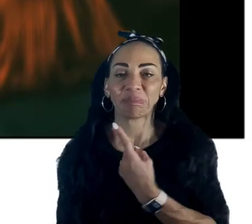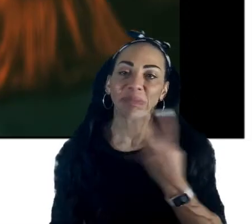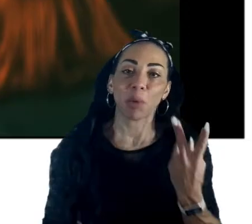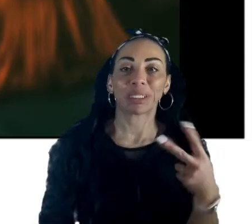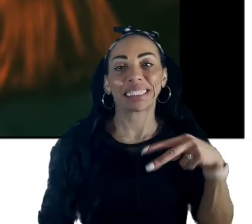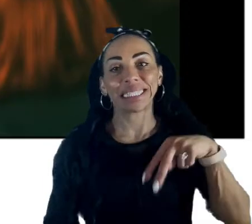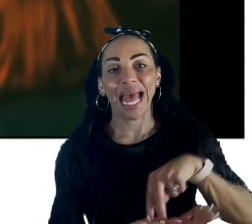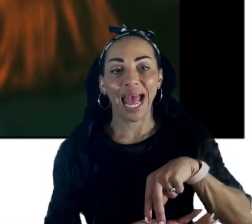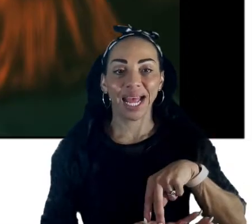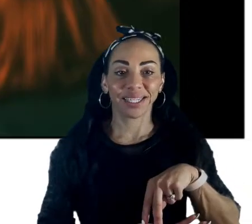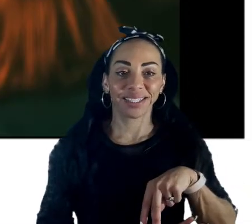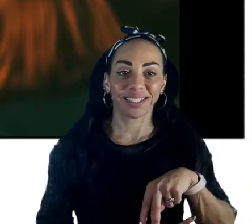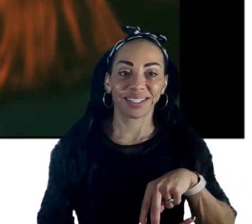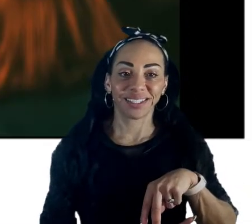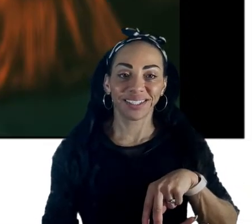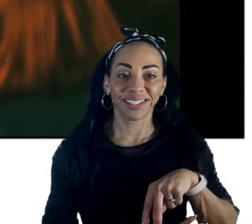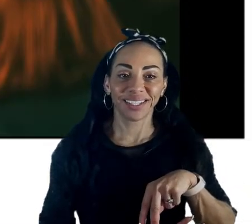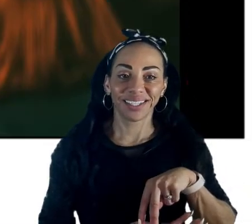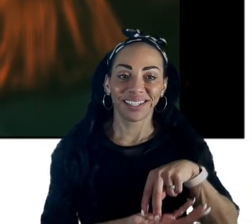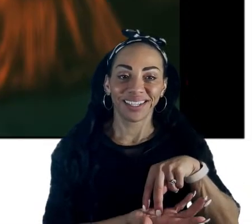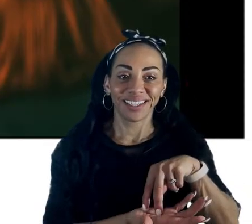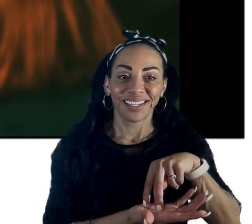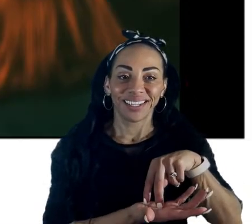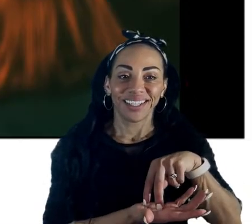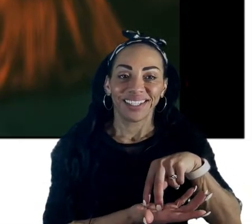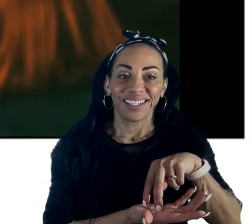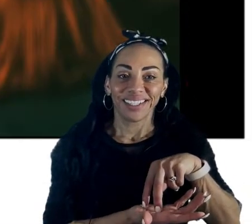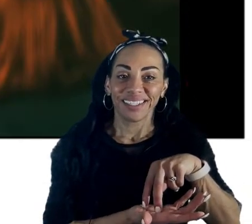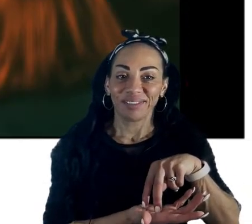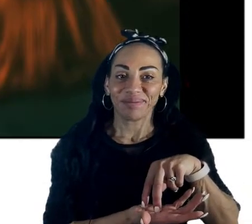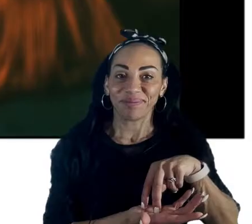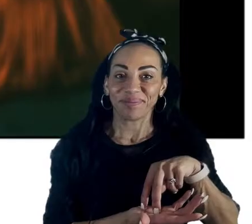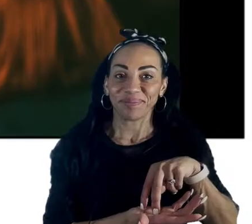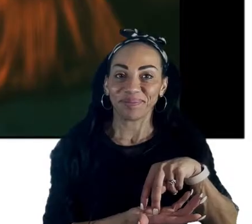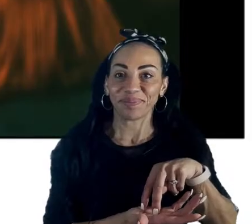on a chair, and I find this a way of